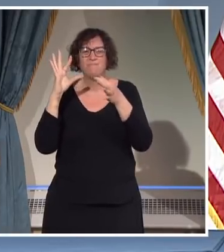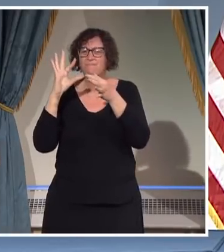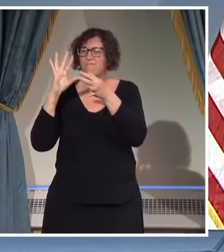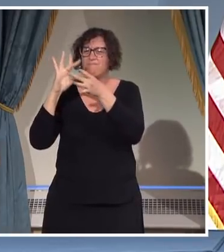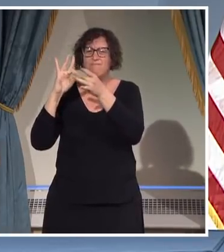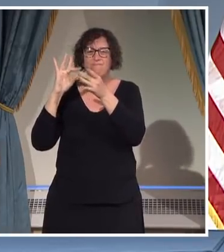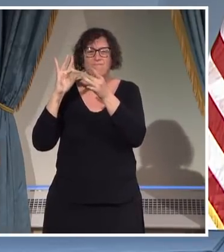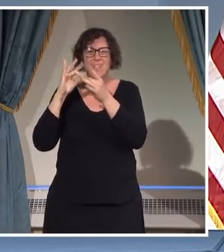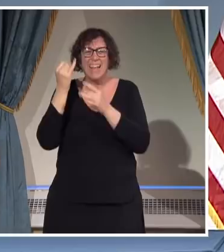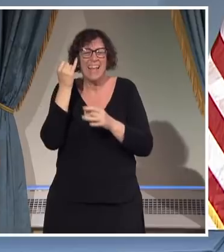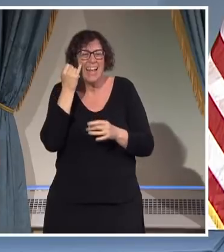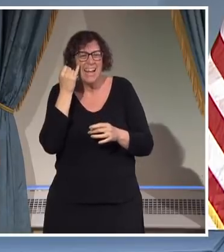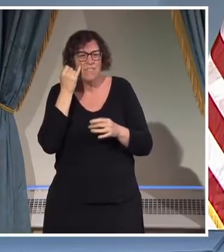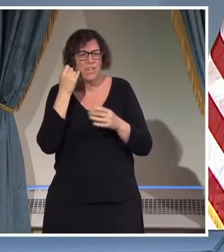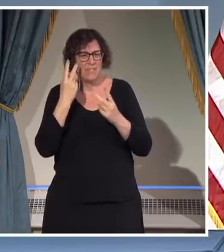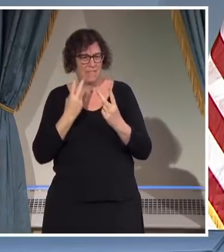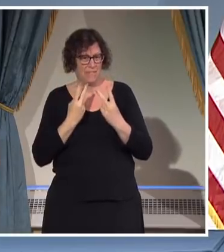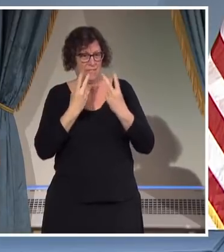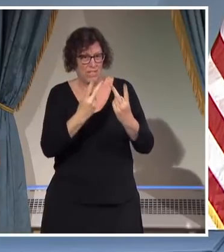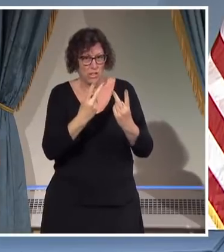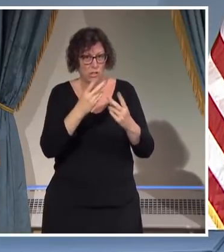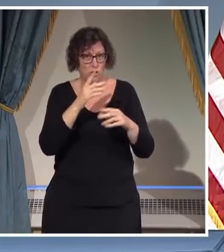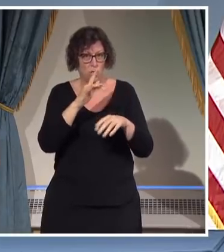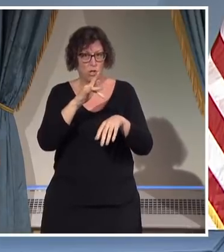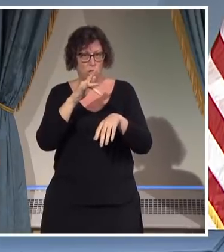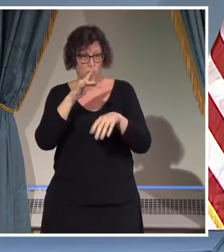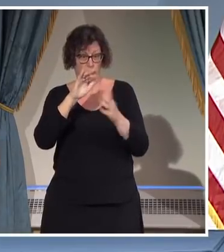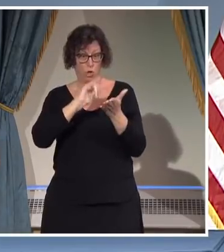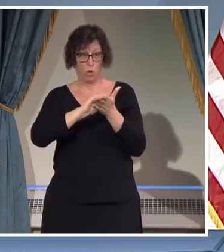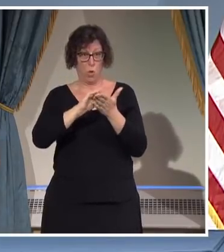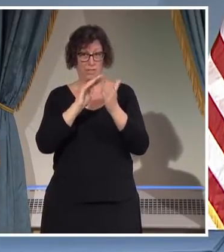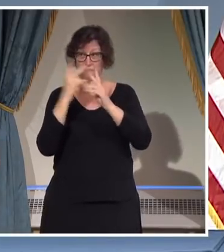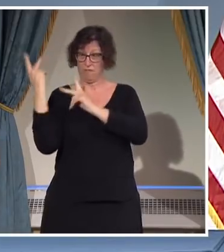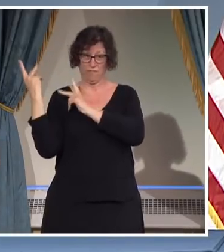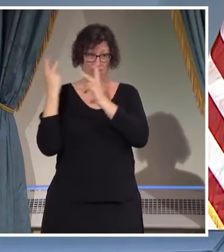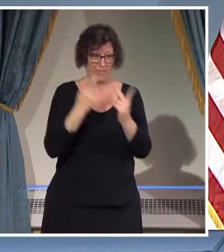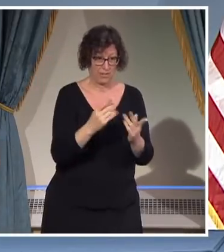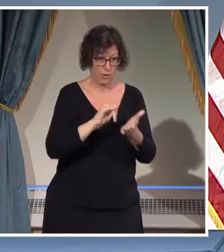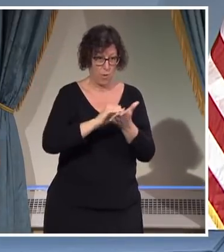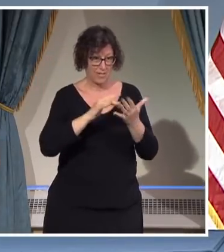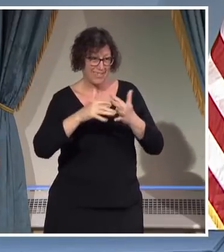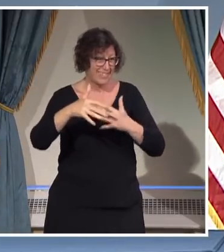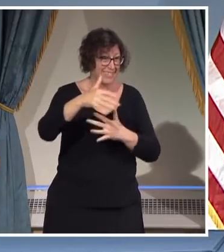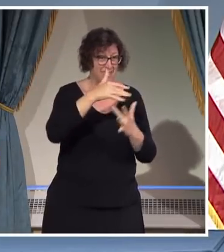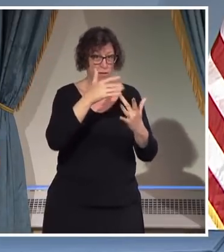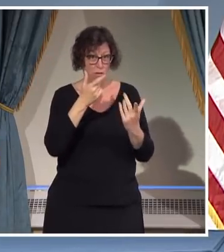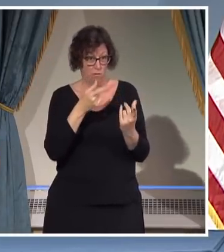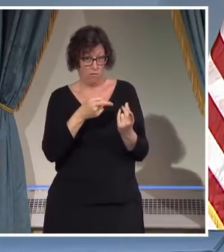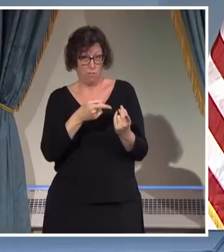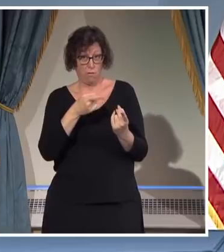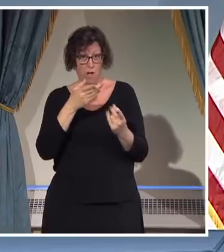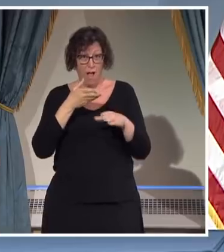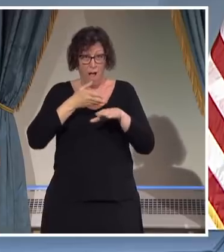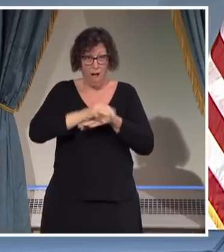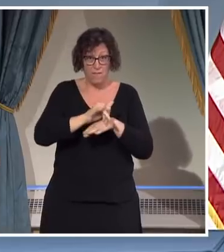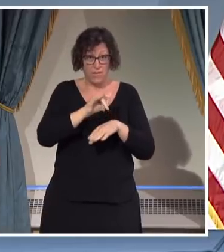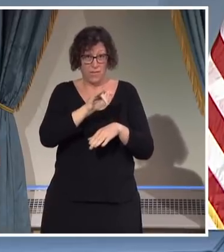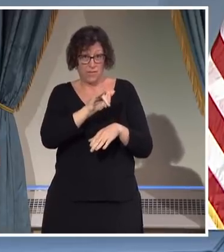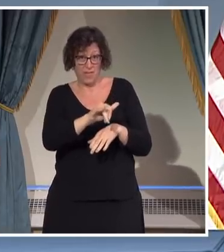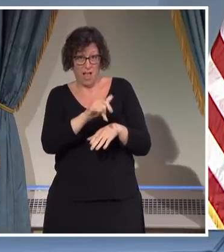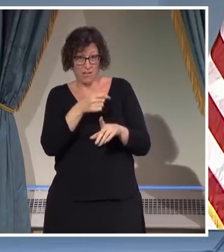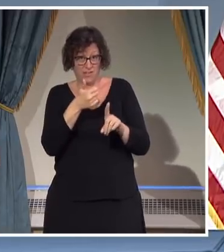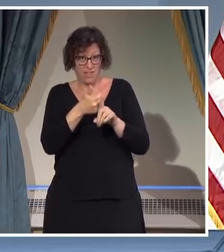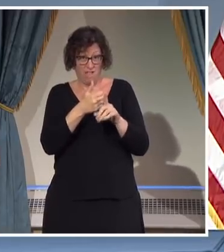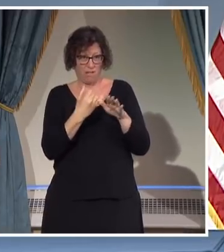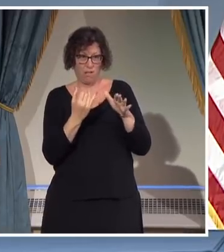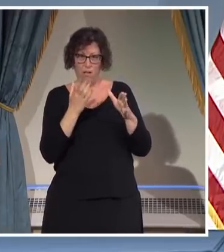federal government? Yes, that people who visited New York City should self-quarantine. I just wanted to get your reaction on that and if the city's